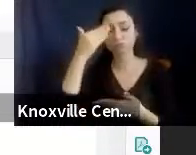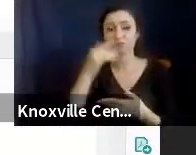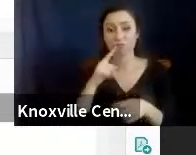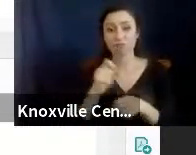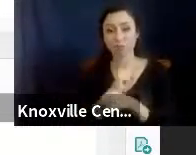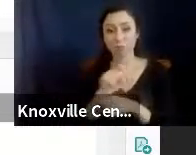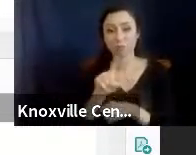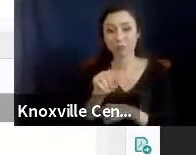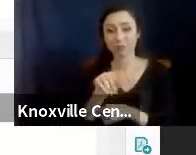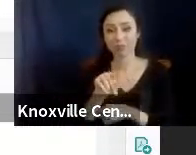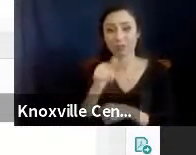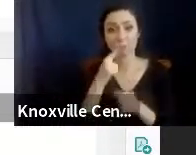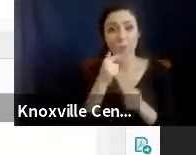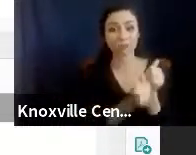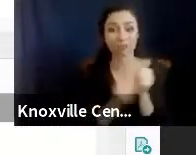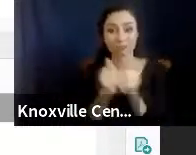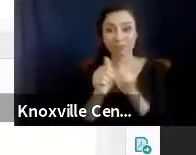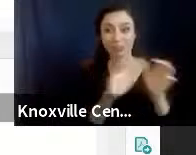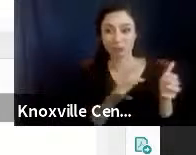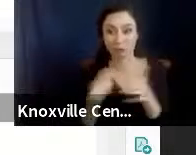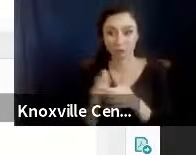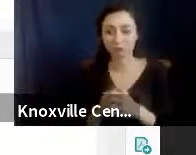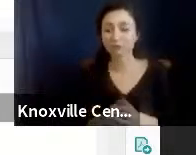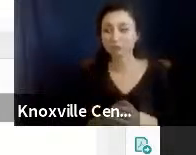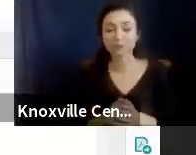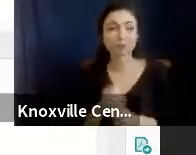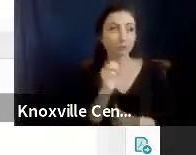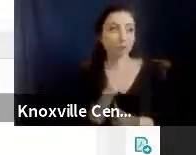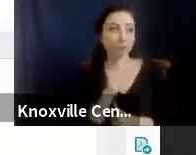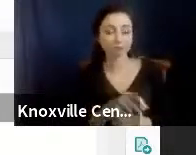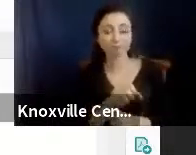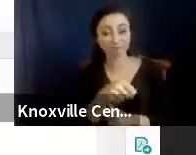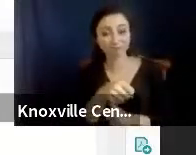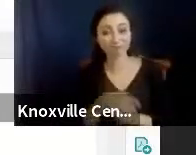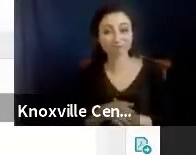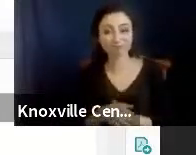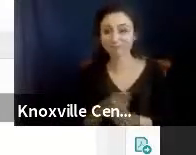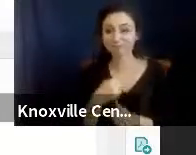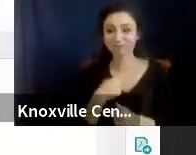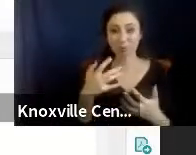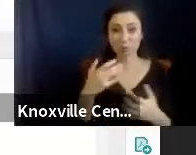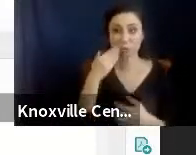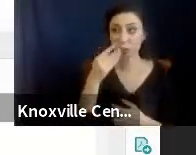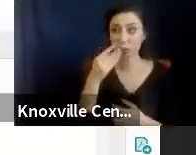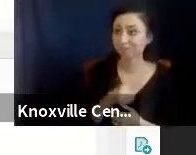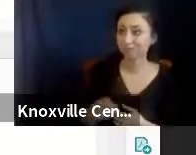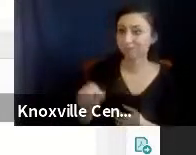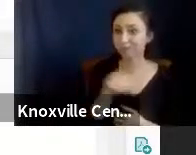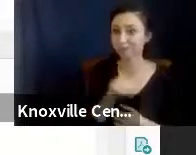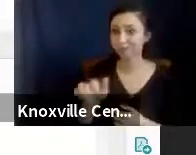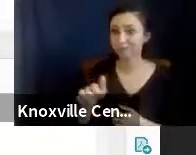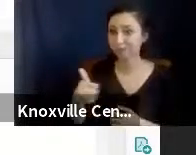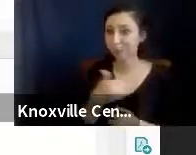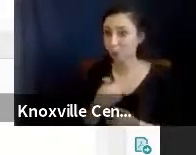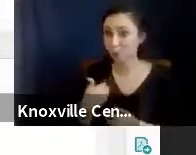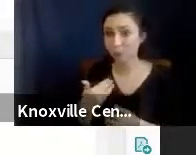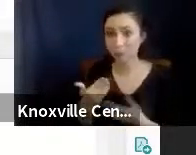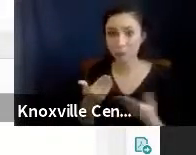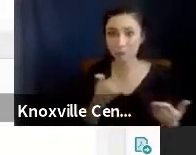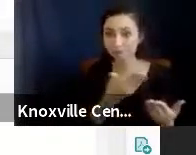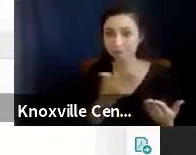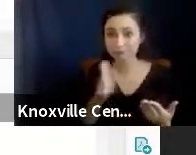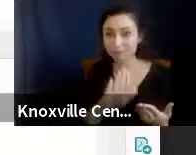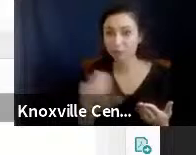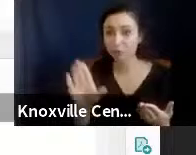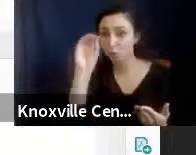for each of those. Okay. Yes, ma'am. I don't know what my fellow co-members think about